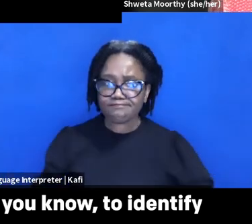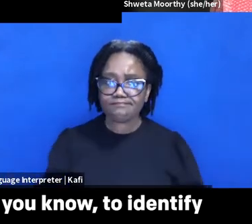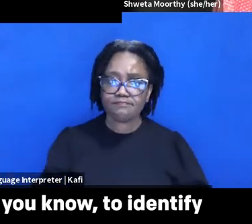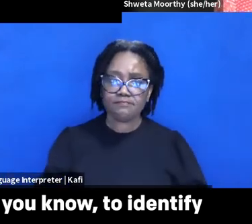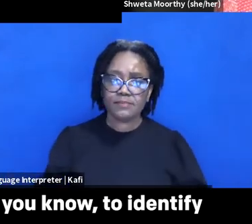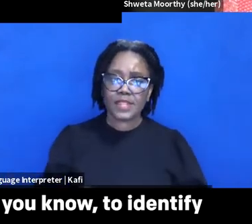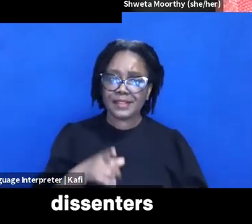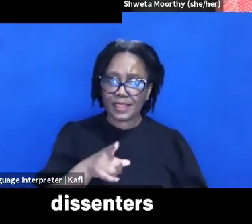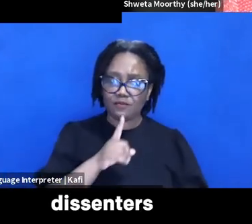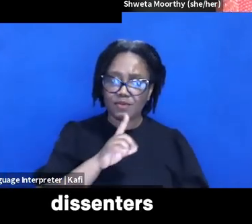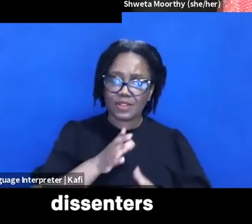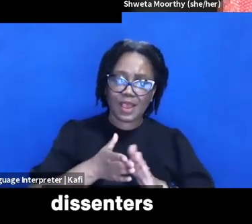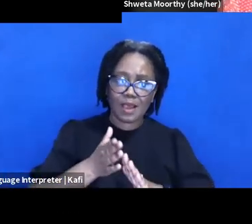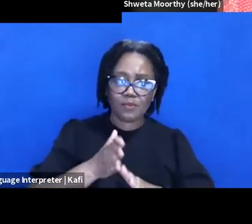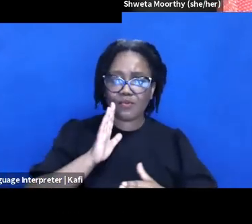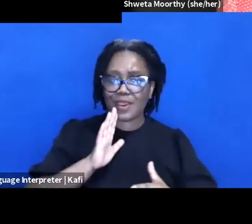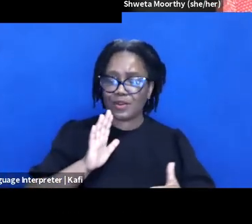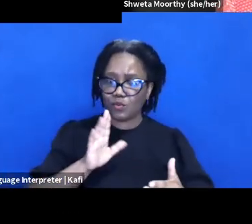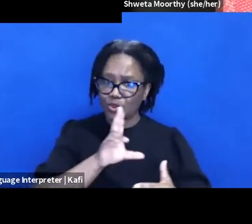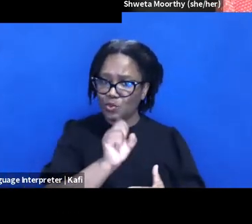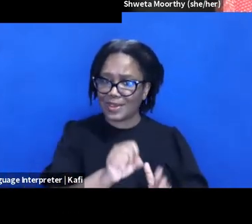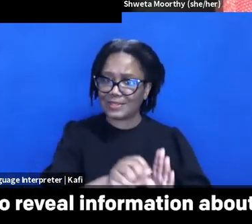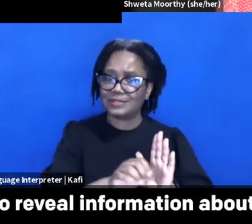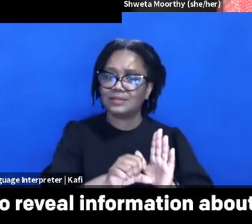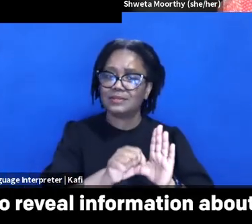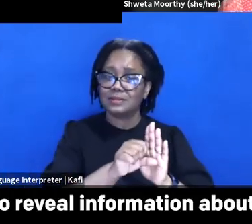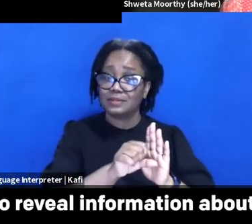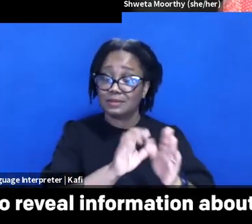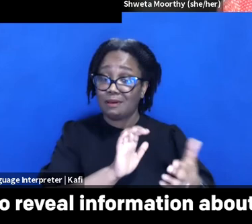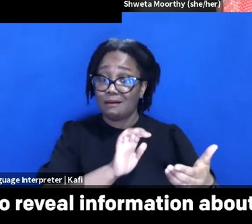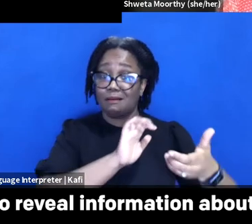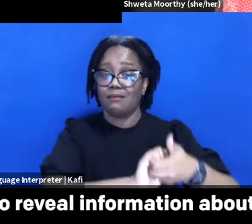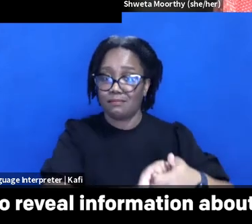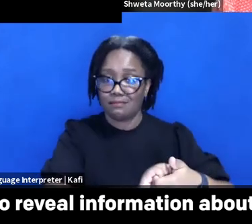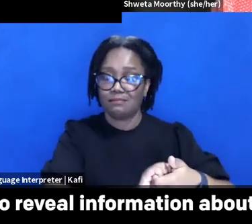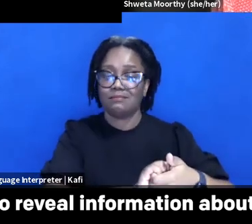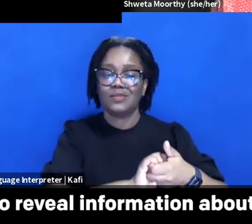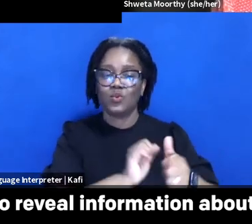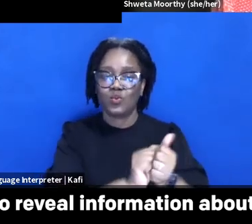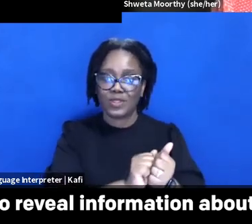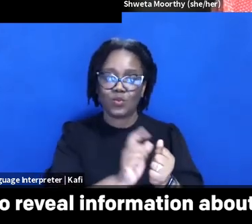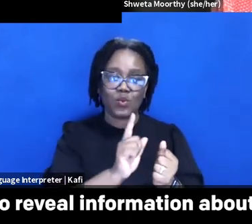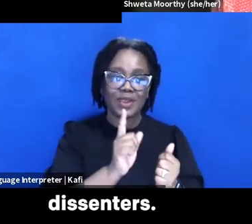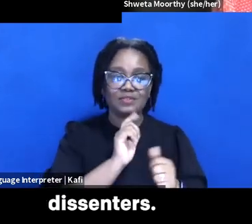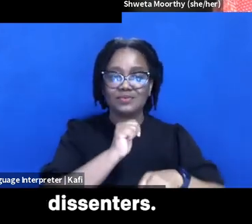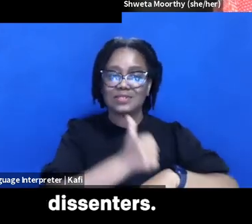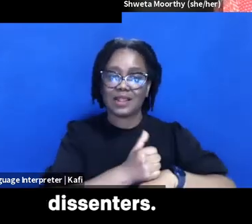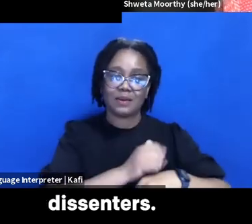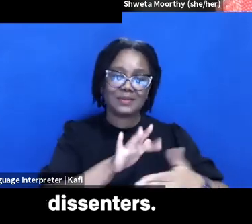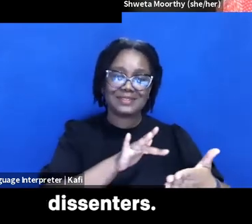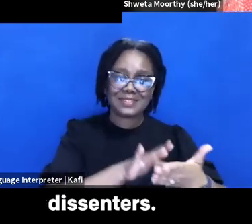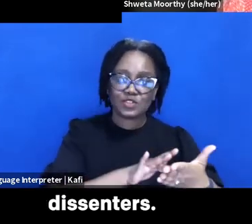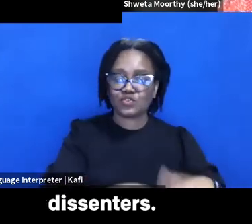to identify dissenters and to reveal information about